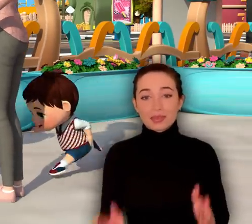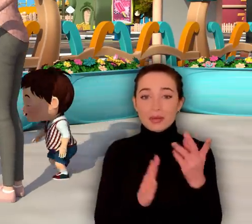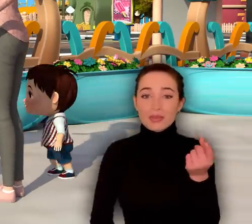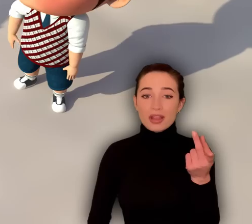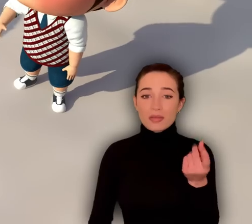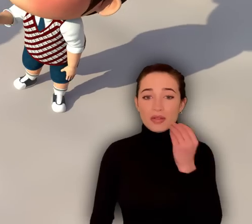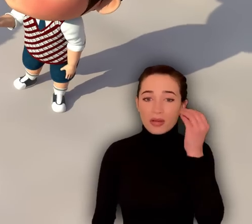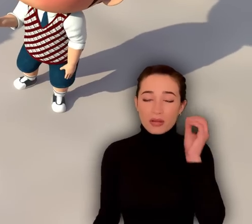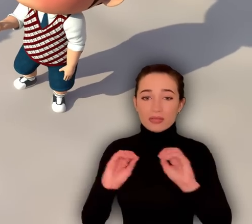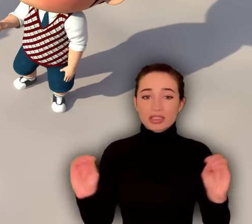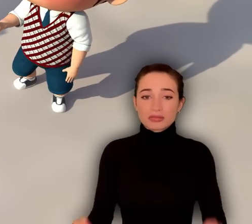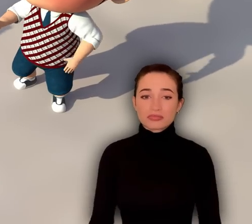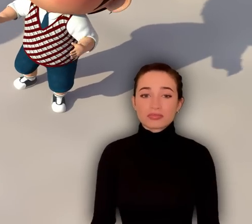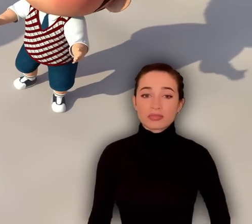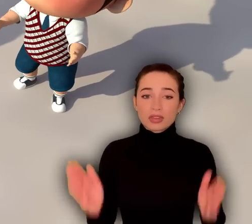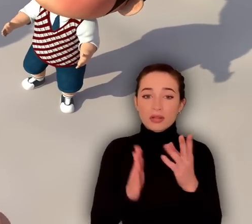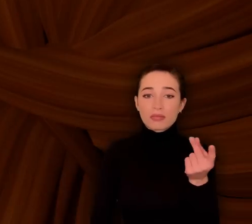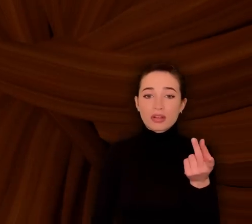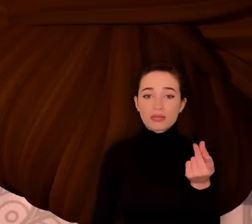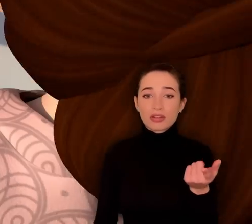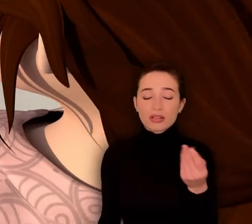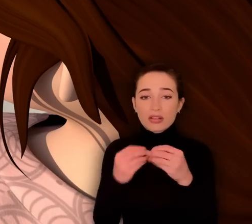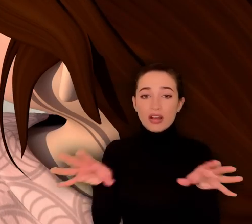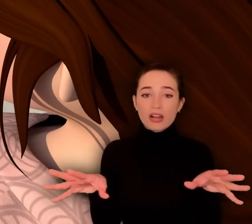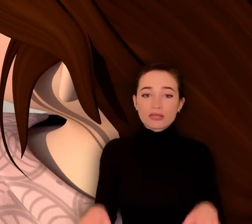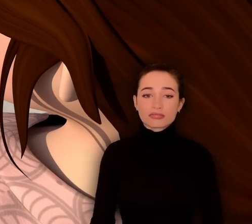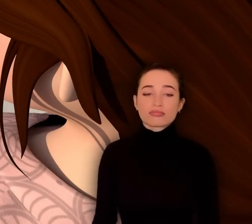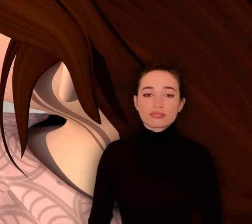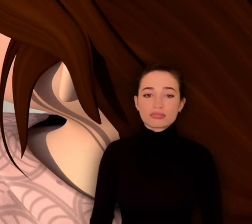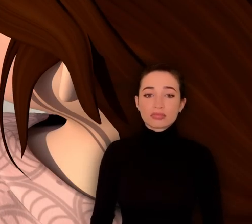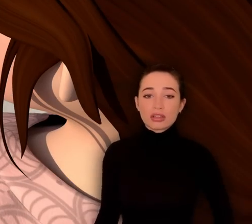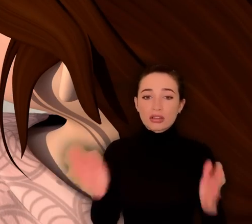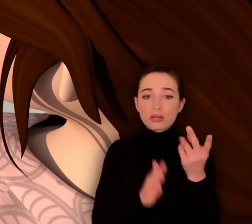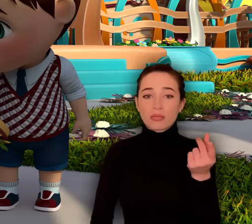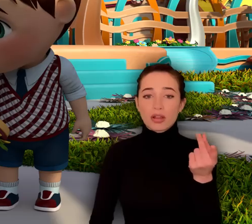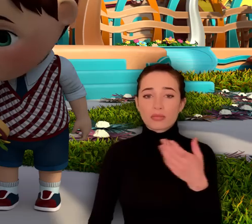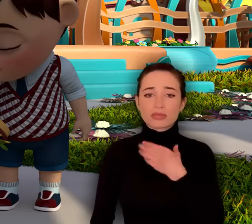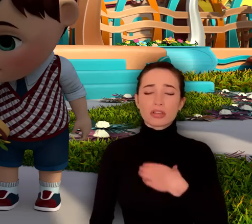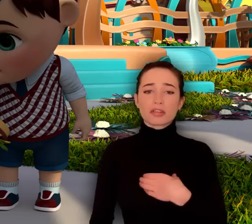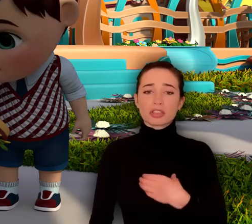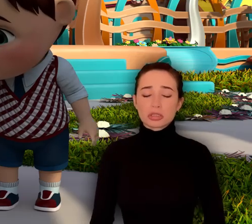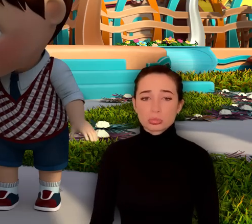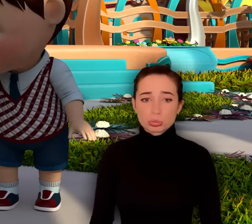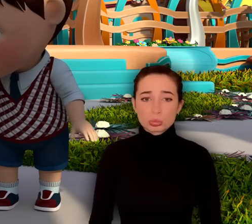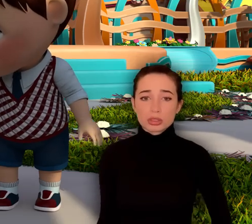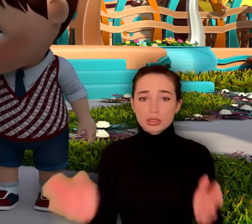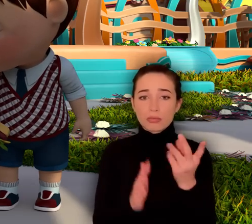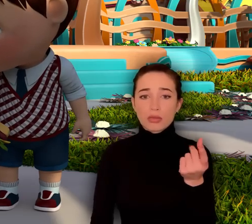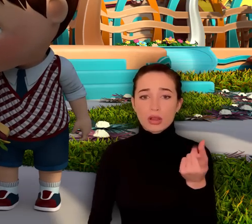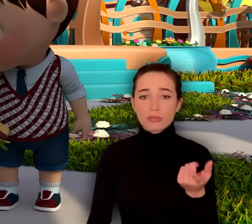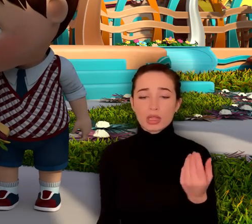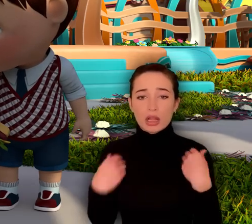this little puppy was homeless this little puppy got lost this little puppy was starving